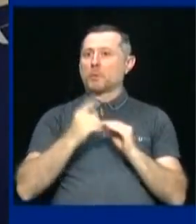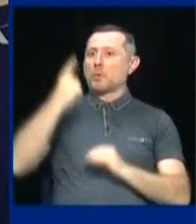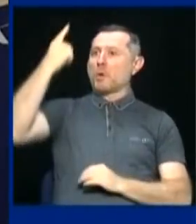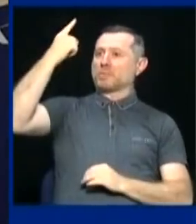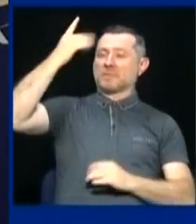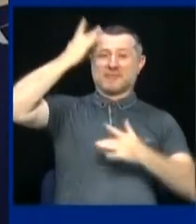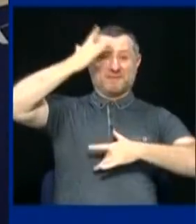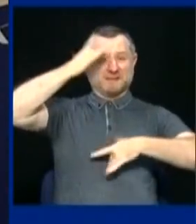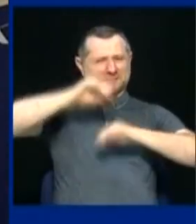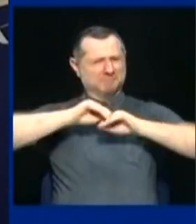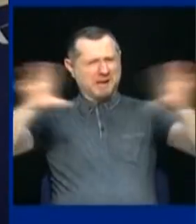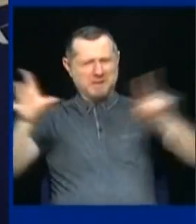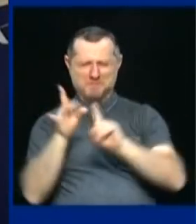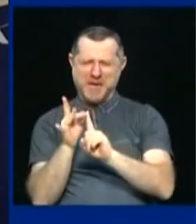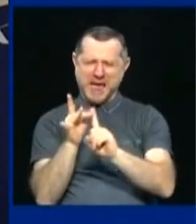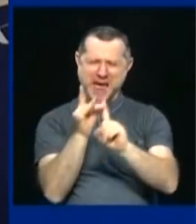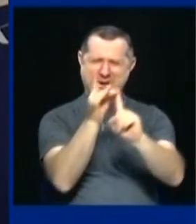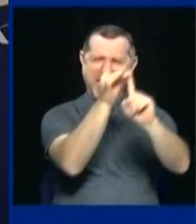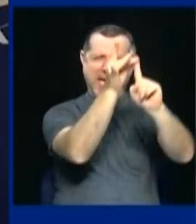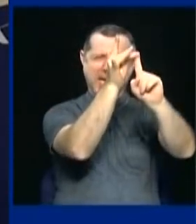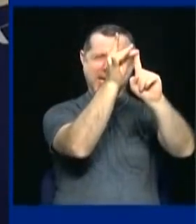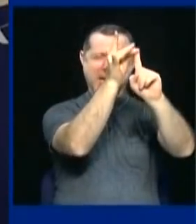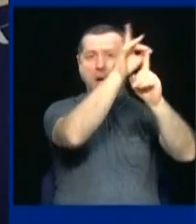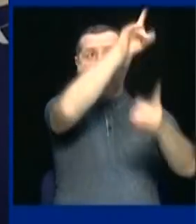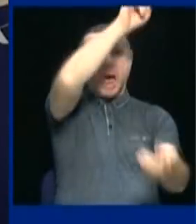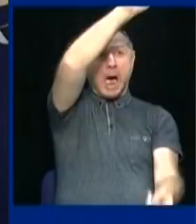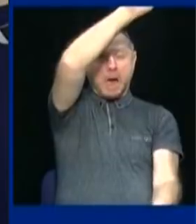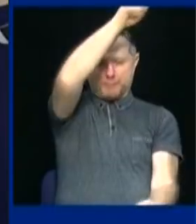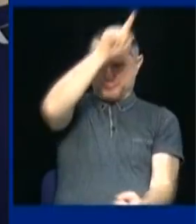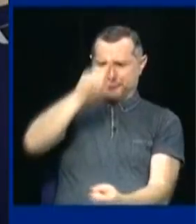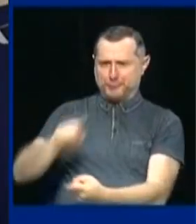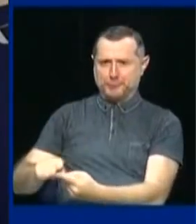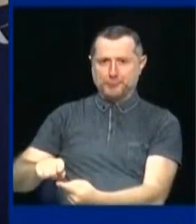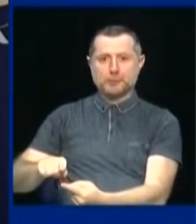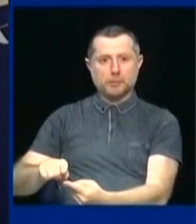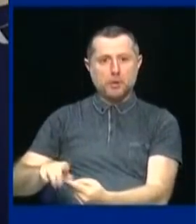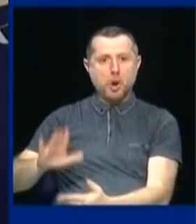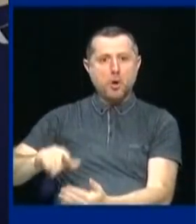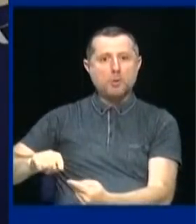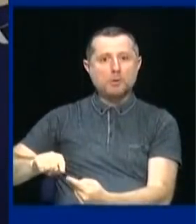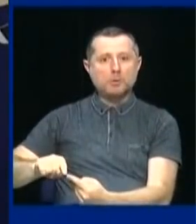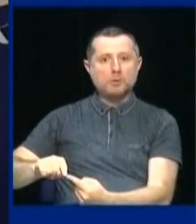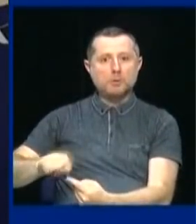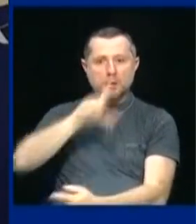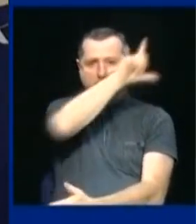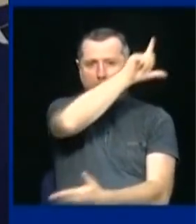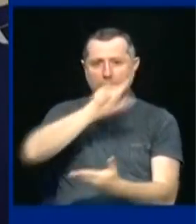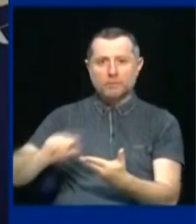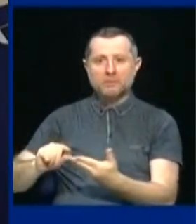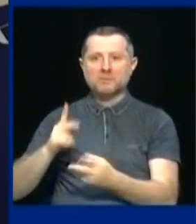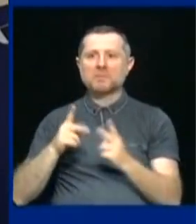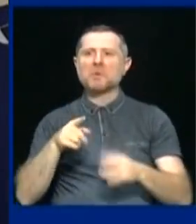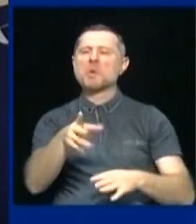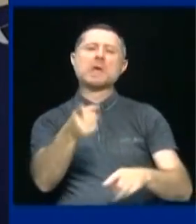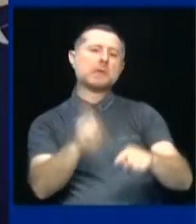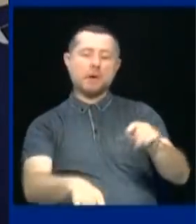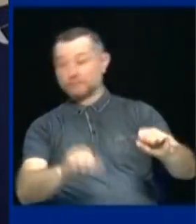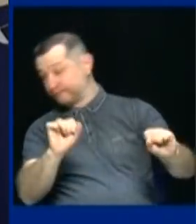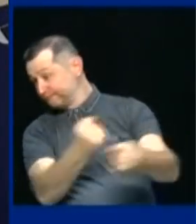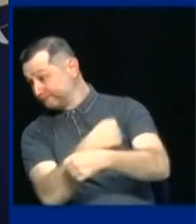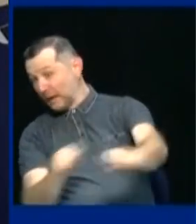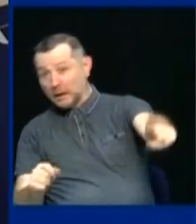No one thought we could do it, but you did it. You led the nation, and you showed the way